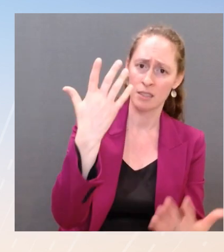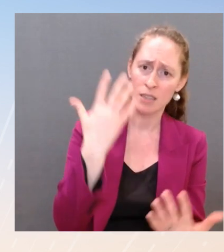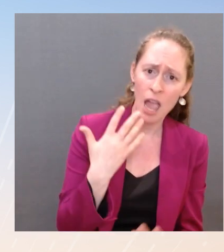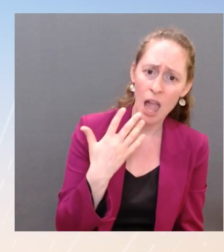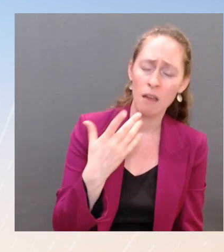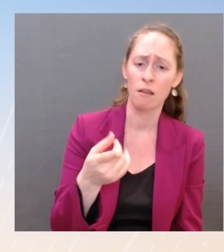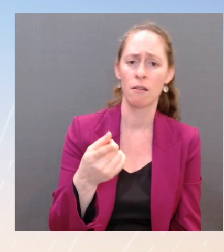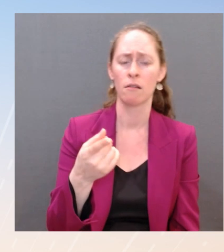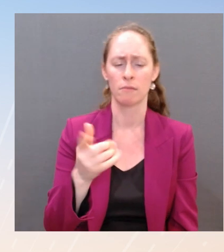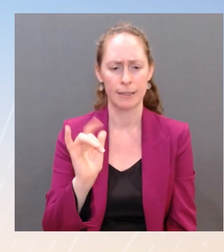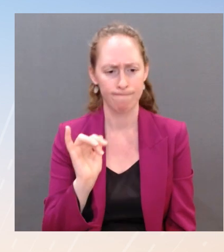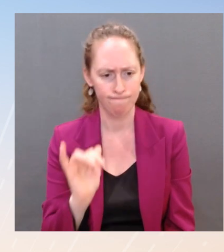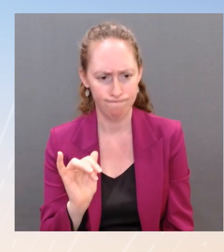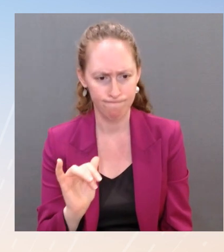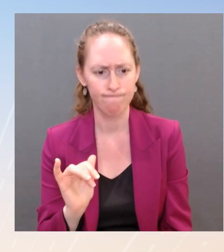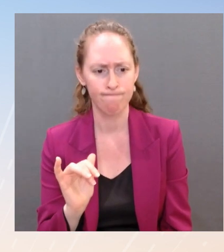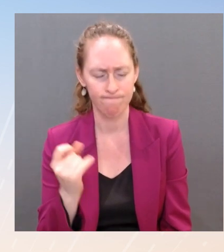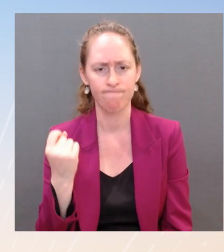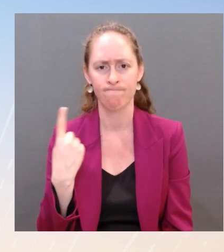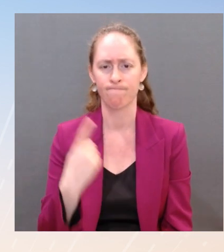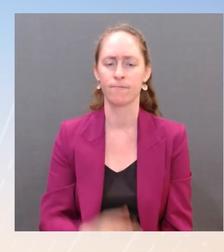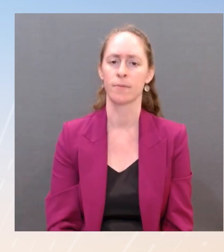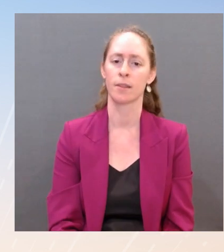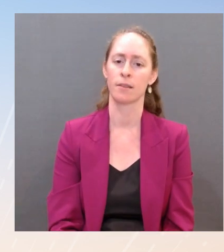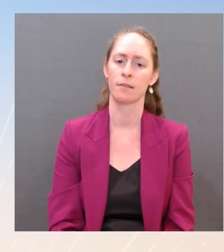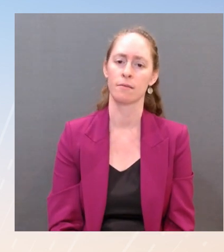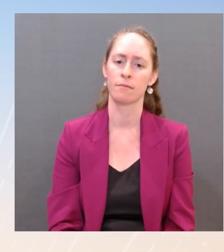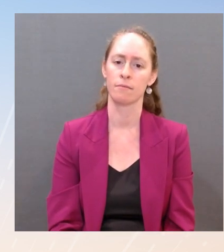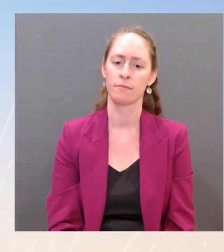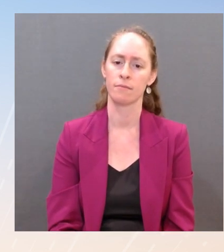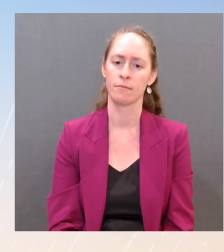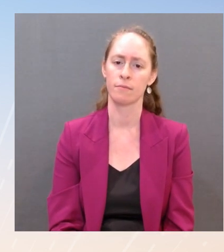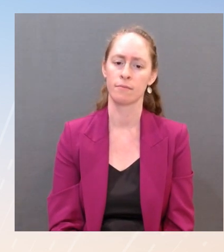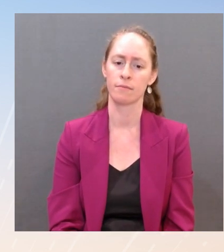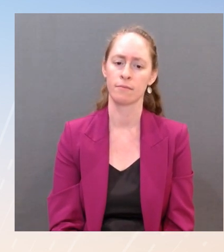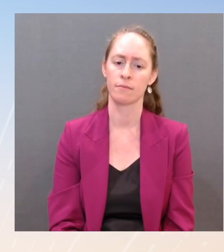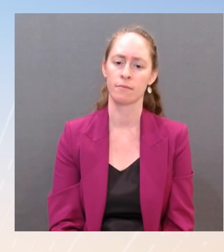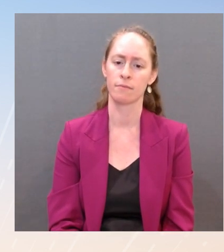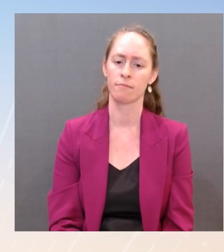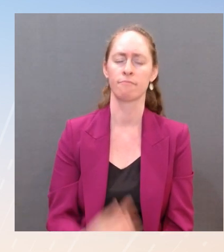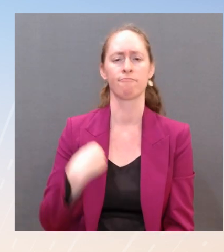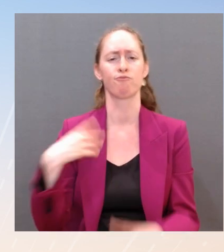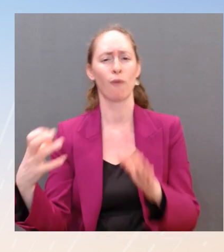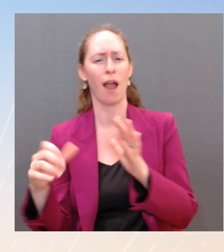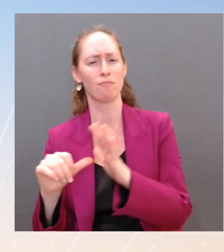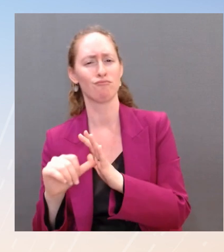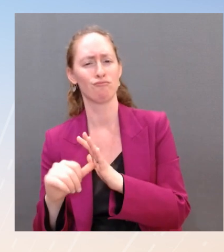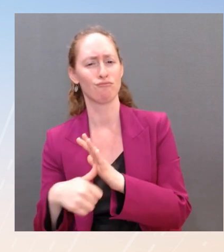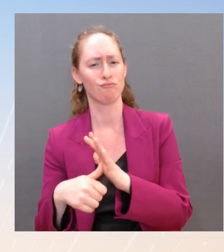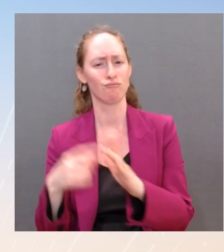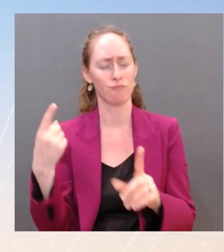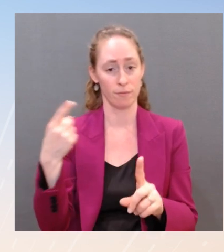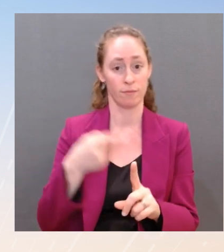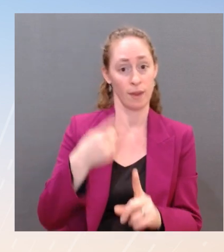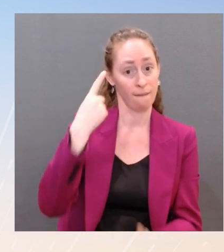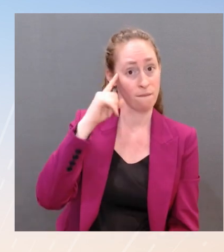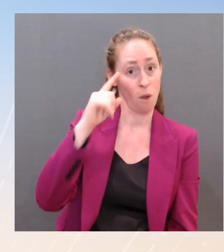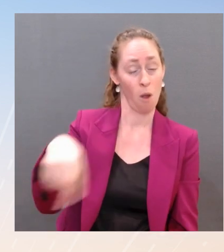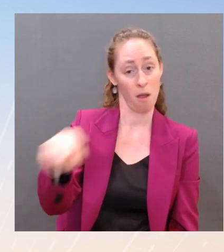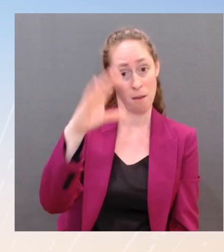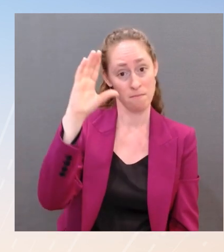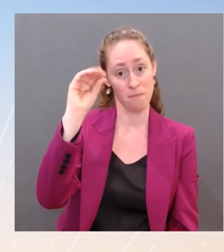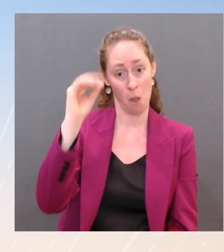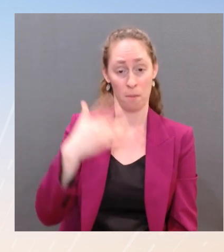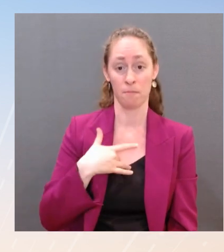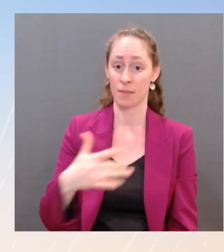Can I just say, underscore one thing that Ayana said, is particularly for boys, we don't tell our boys often enough that it's okay to